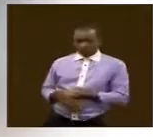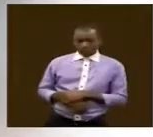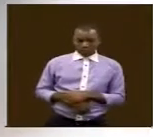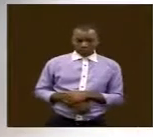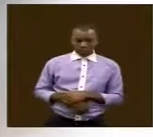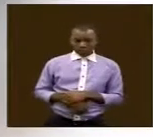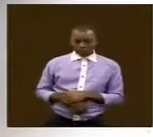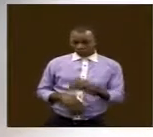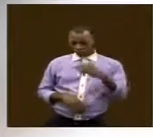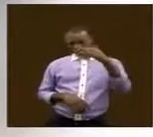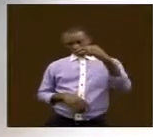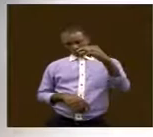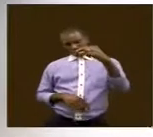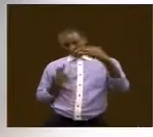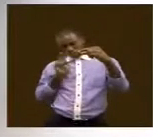trying to analyze